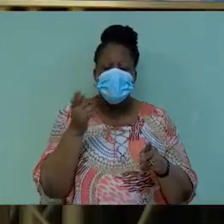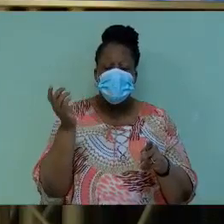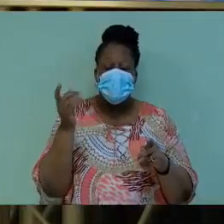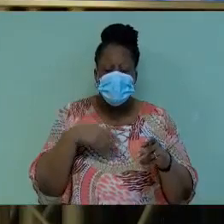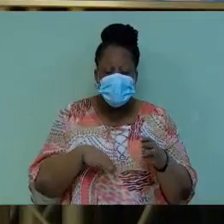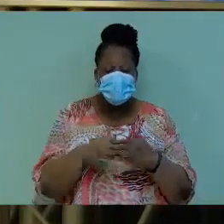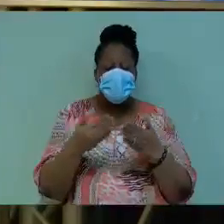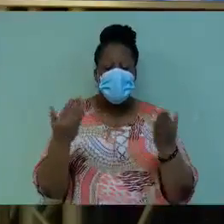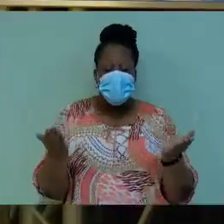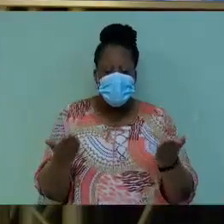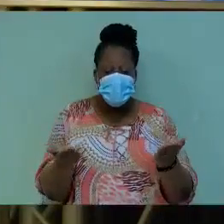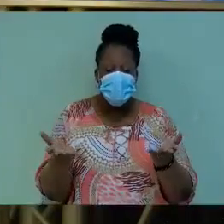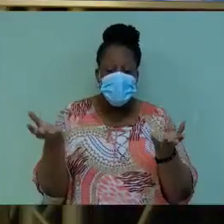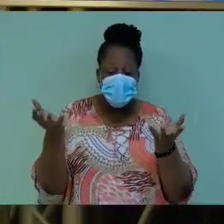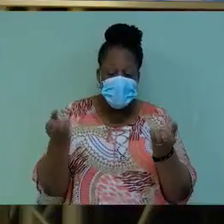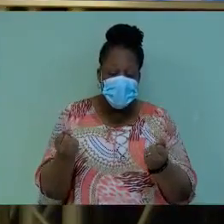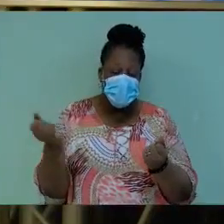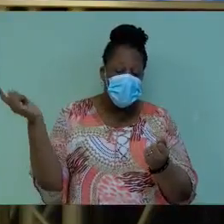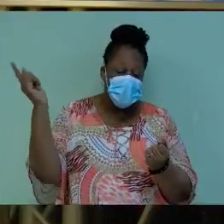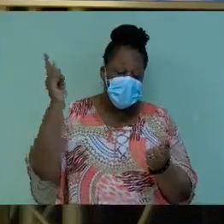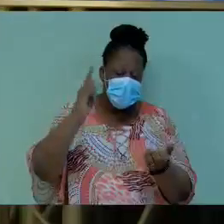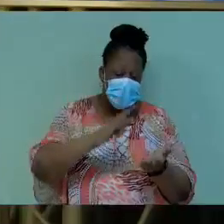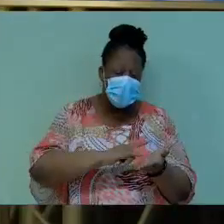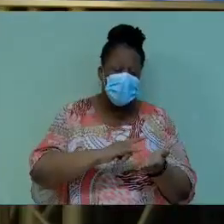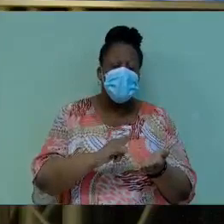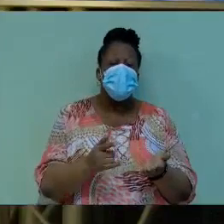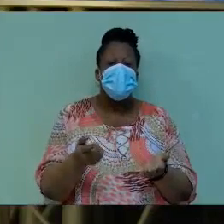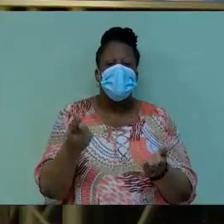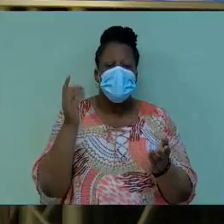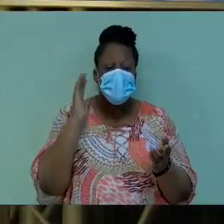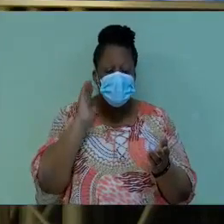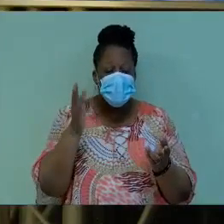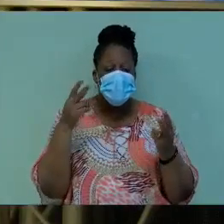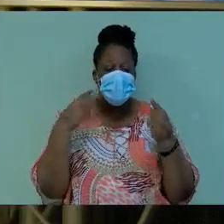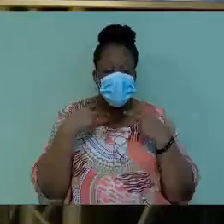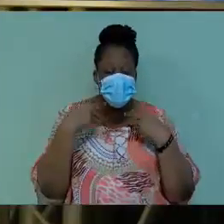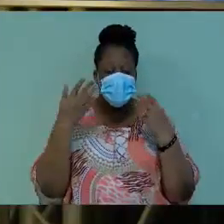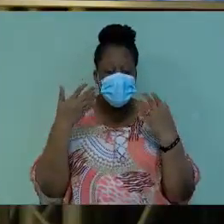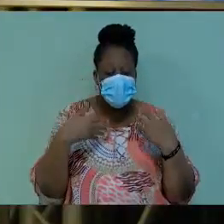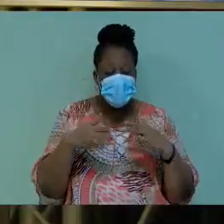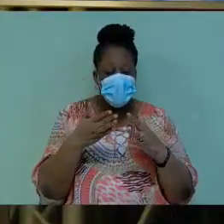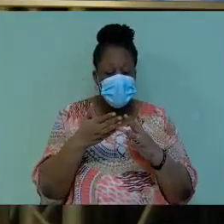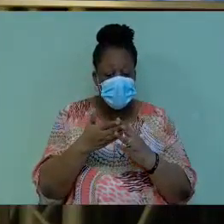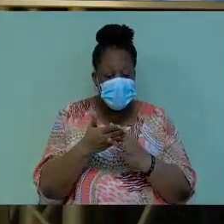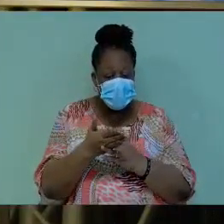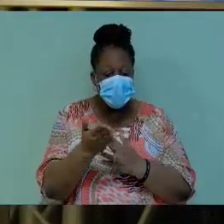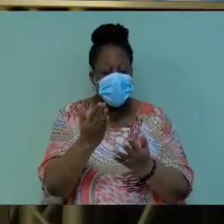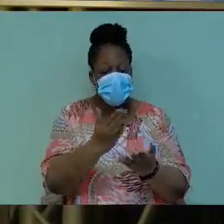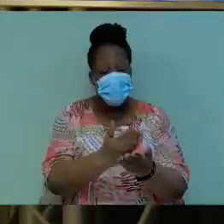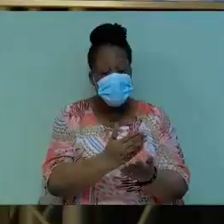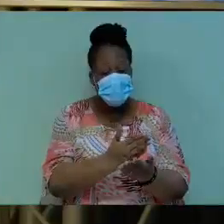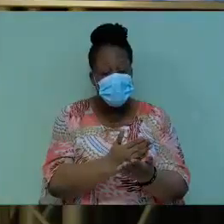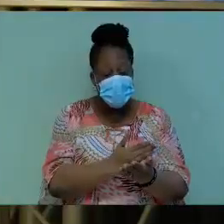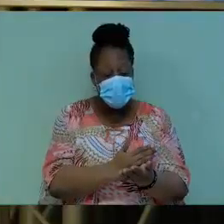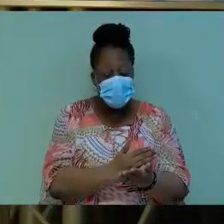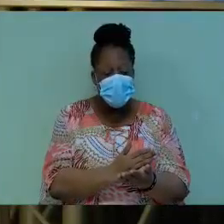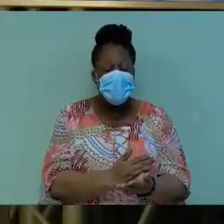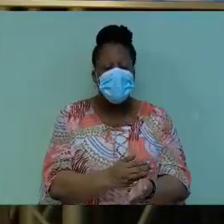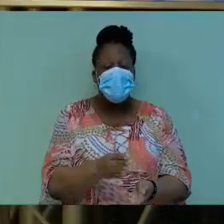to the Federation of St. Kitts and Nevis will have to go through a process. And this process includes that you will